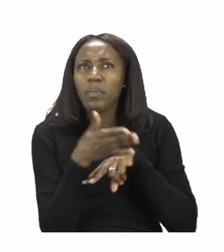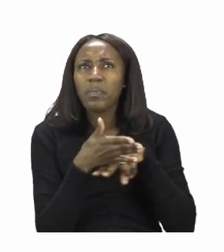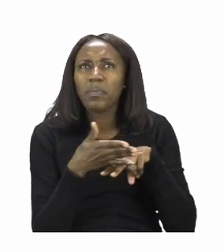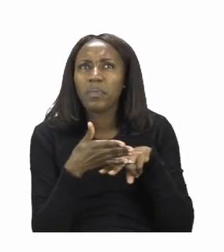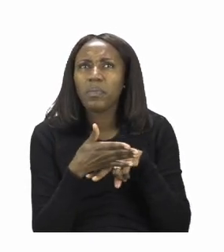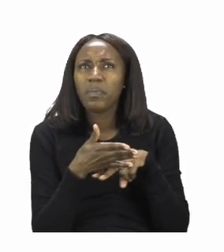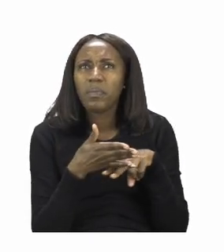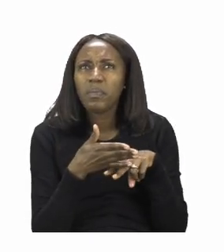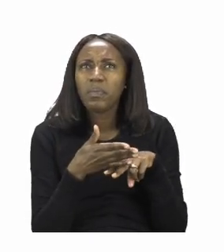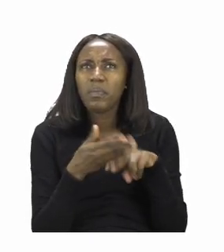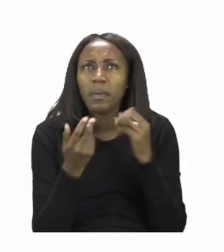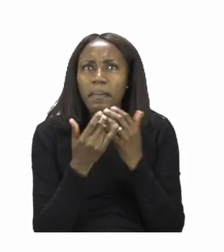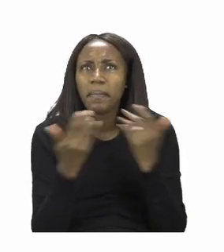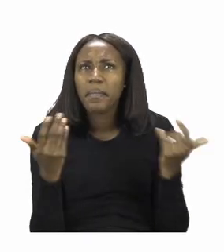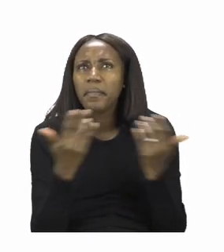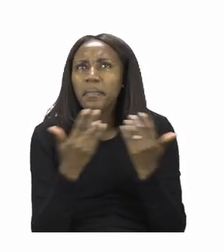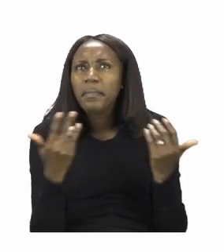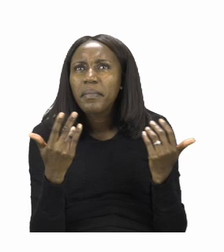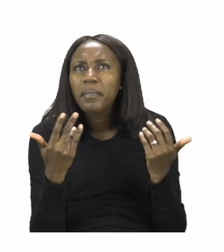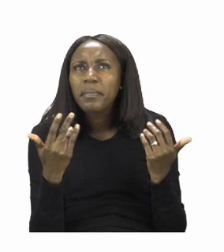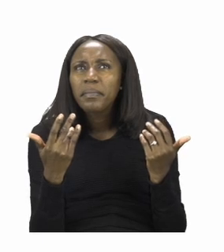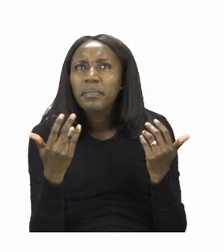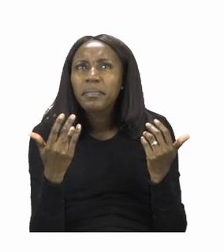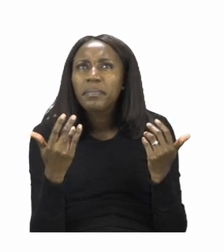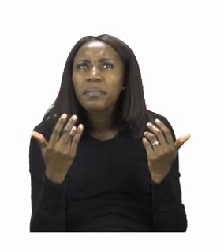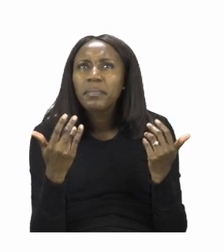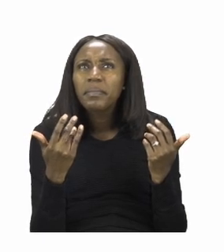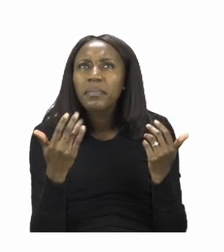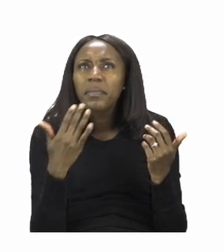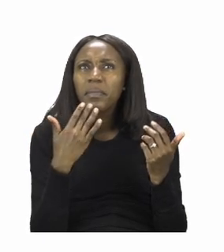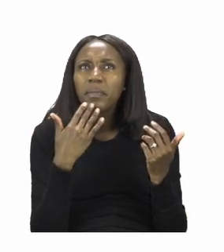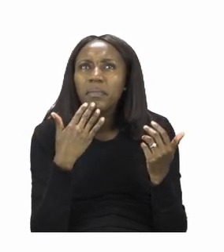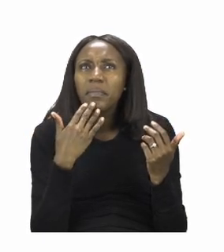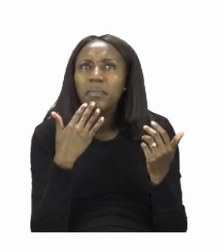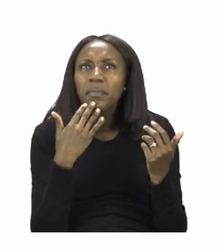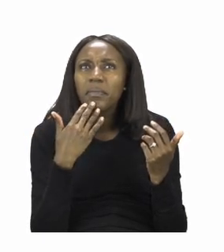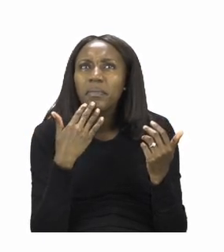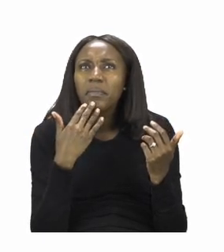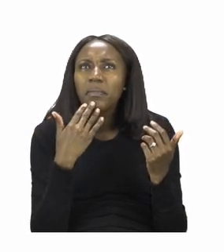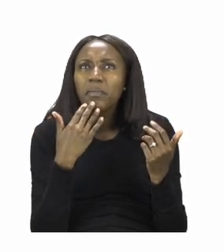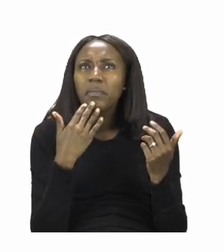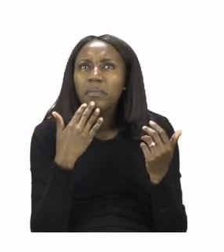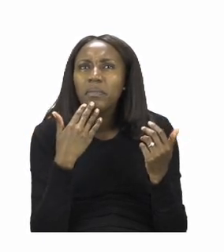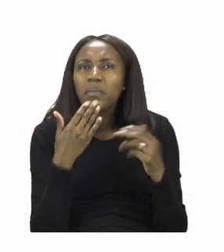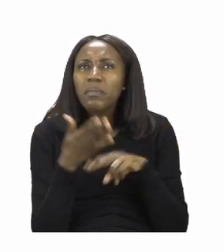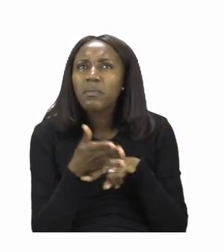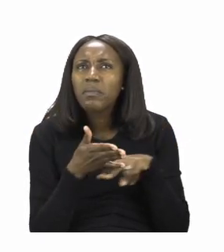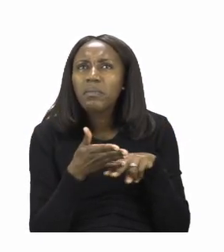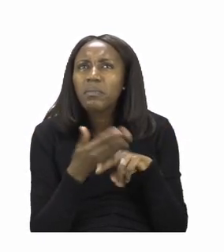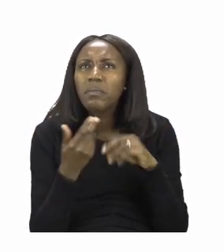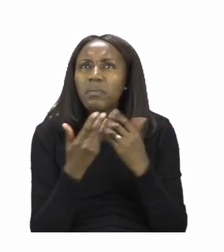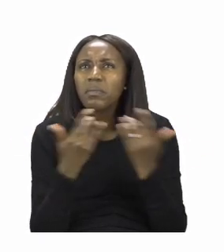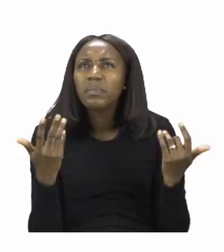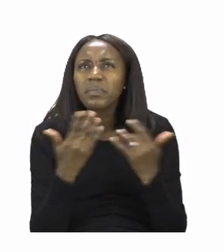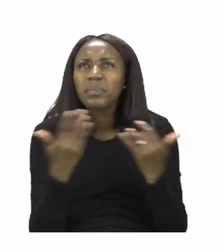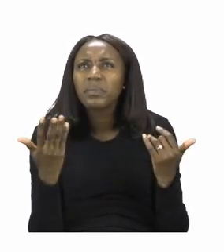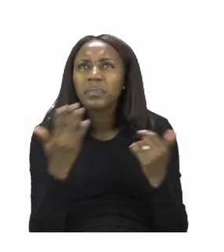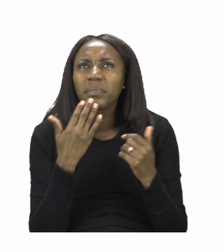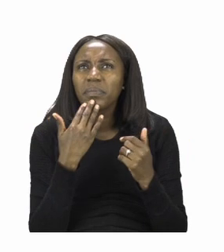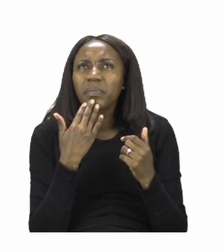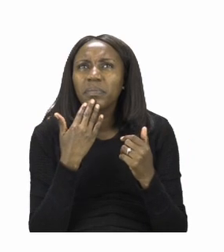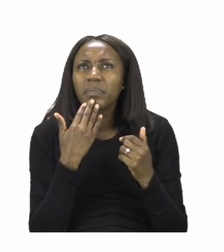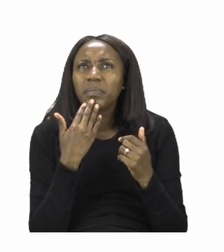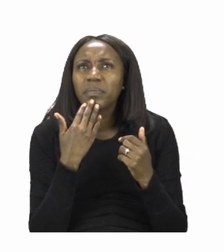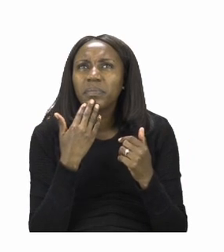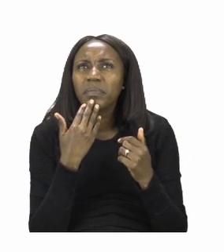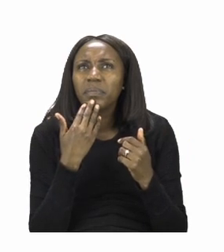are green in color. Who is wearing green shorts? If you look closely, you can see